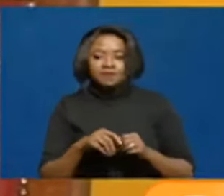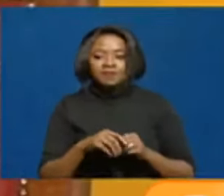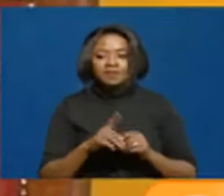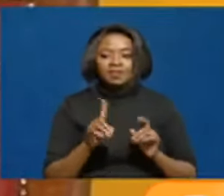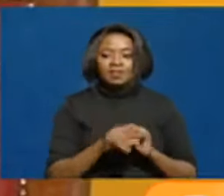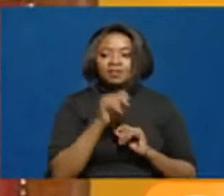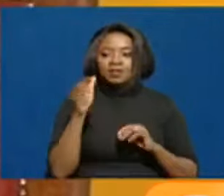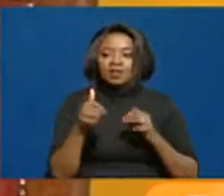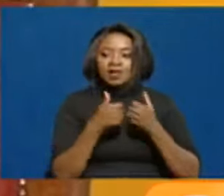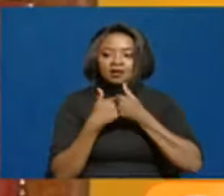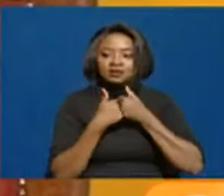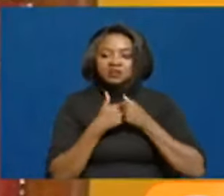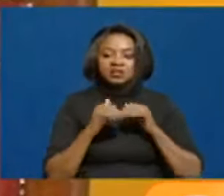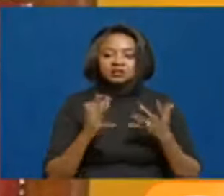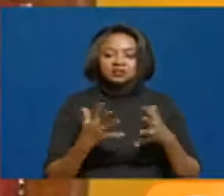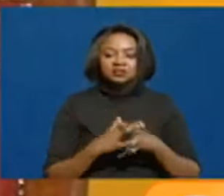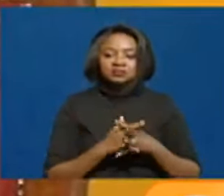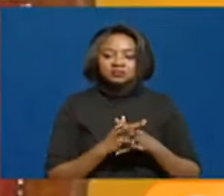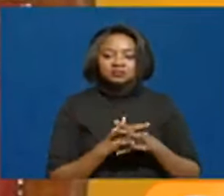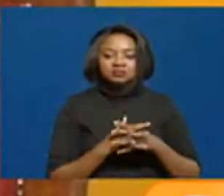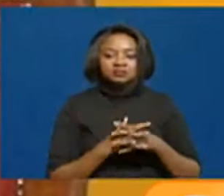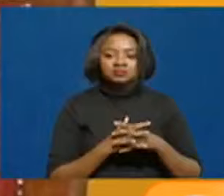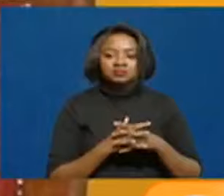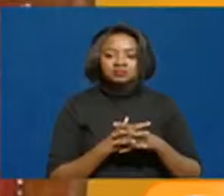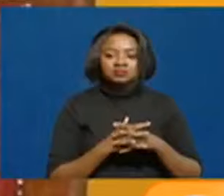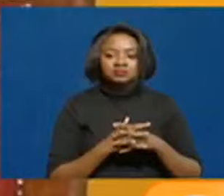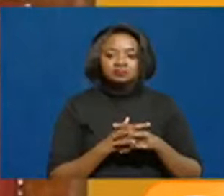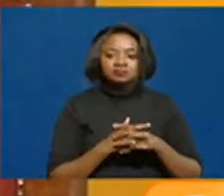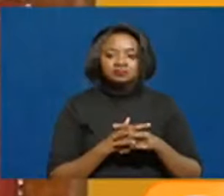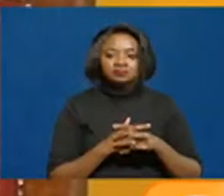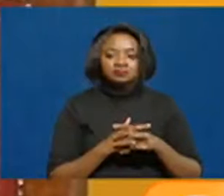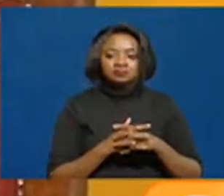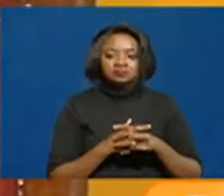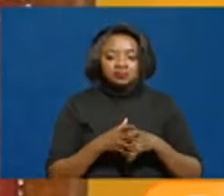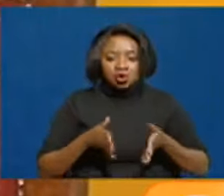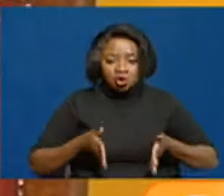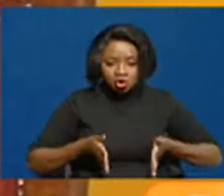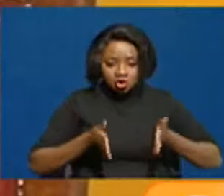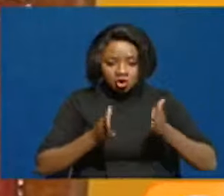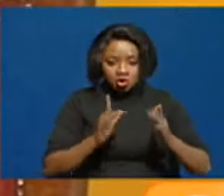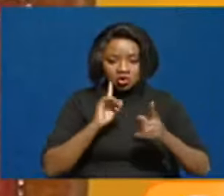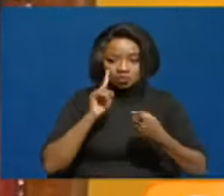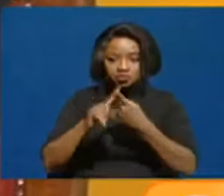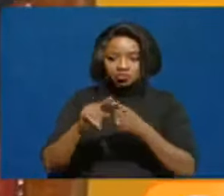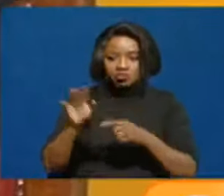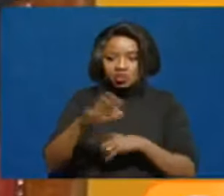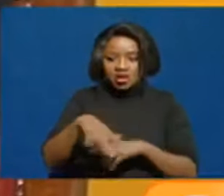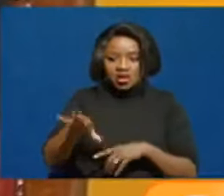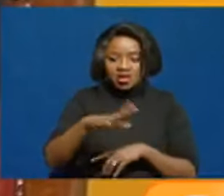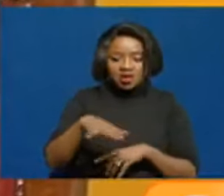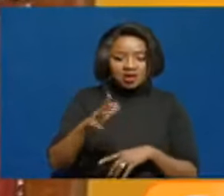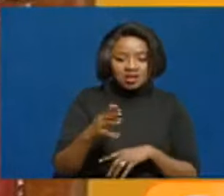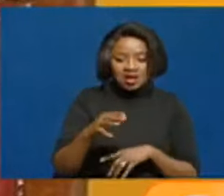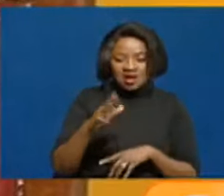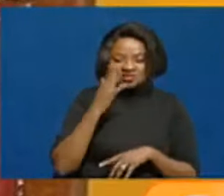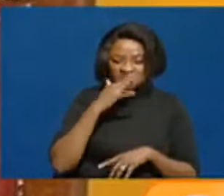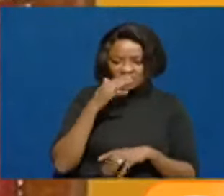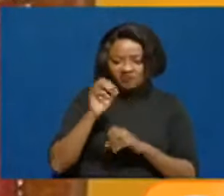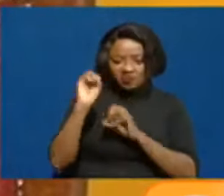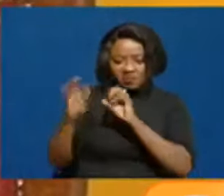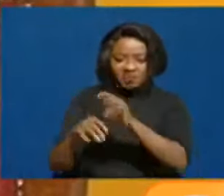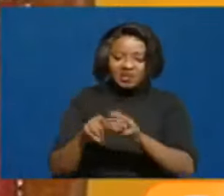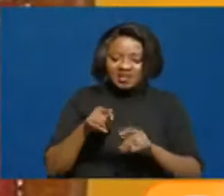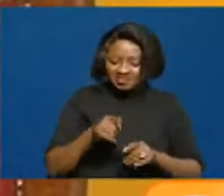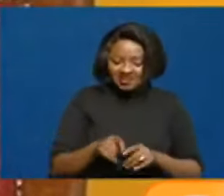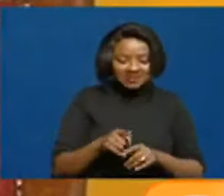The other challenge is that roads leading to the dump sites, they are poor. So they affect the transportation of the waste